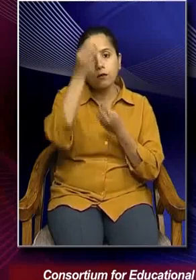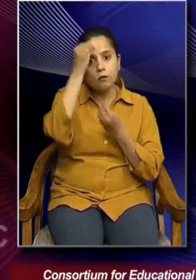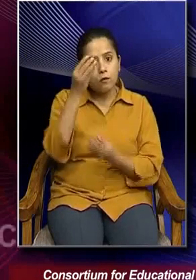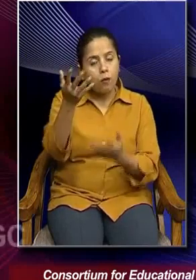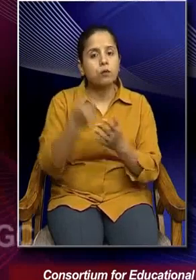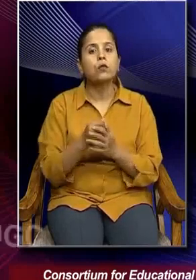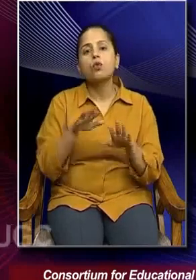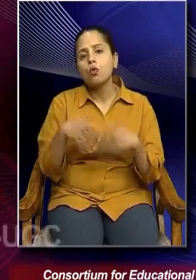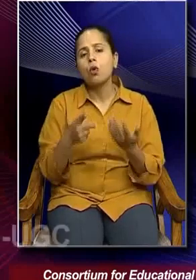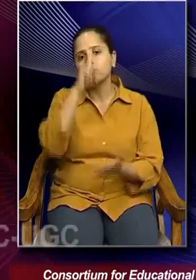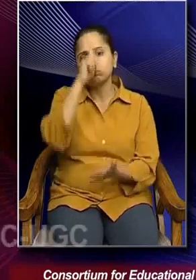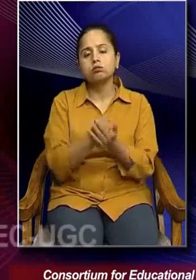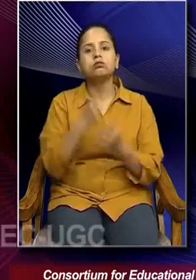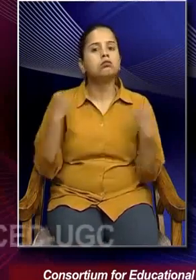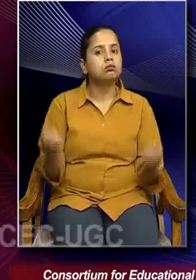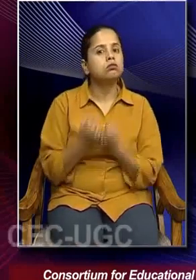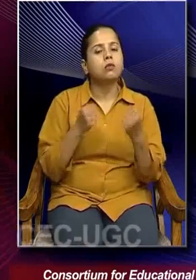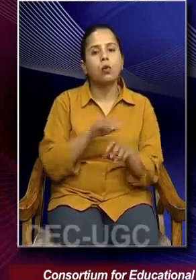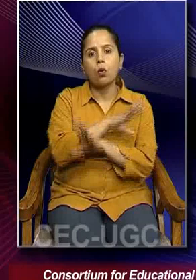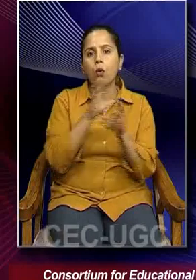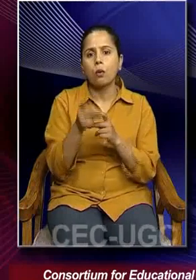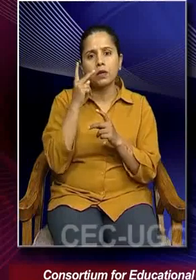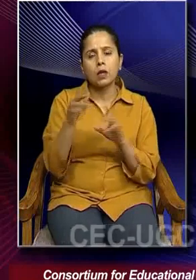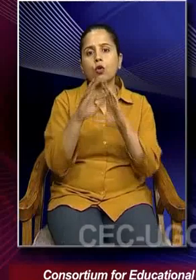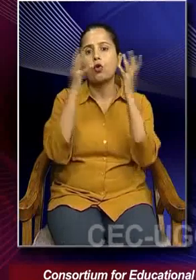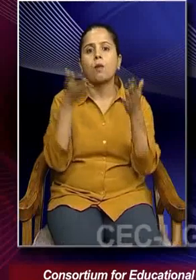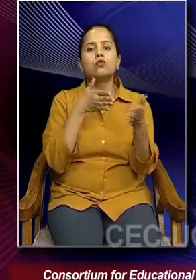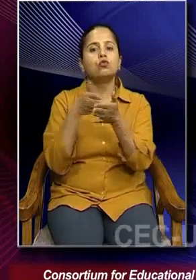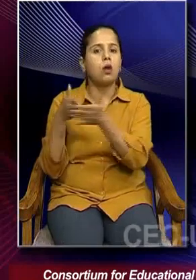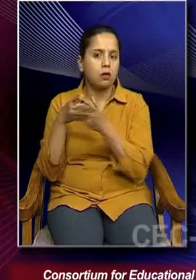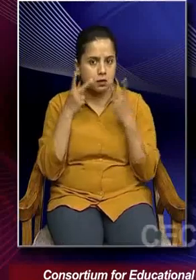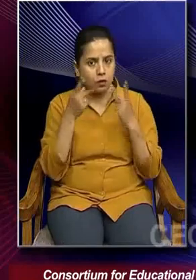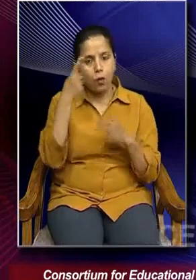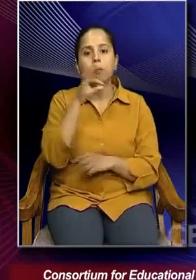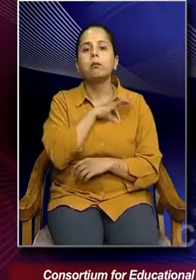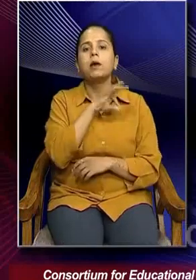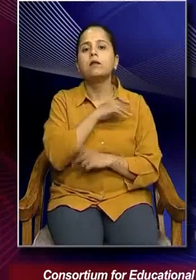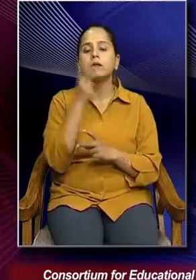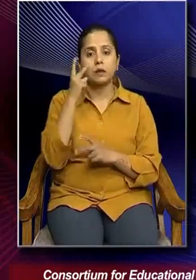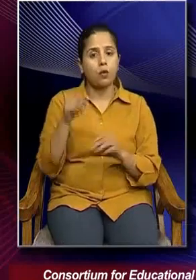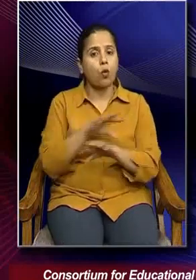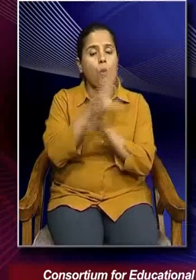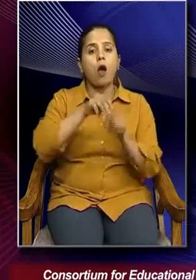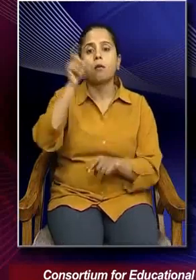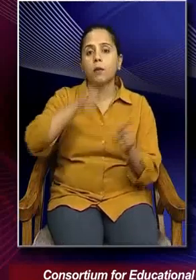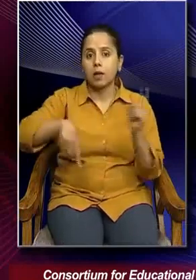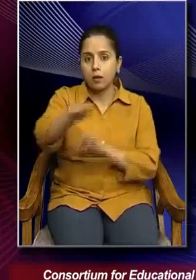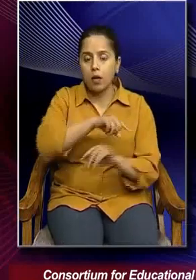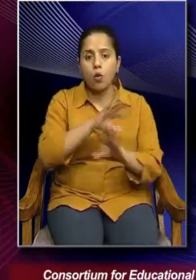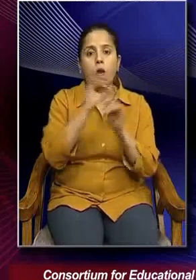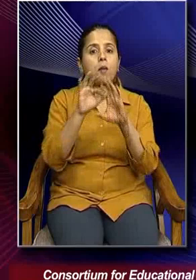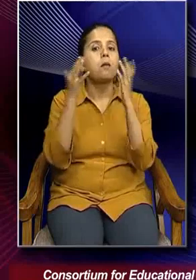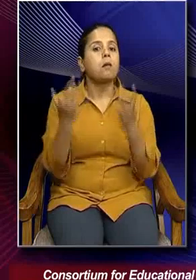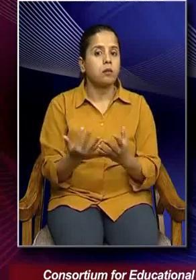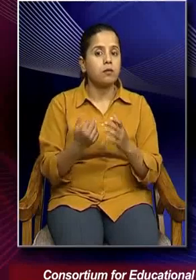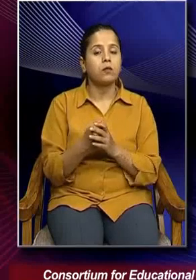and decisive action to address these common global challenges for the benefit of all the people, all the planet,